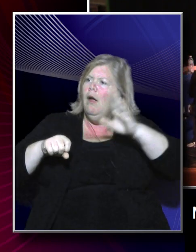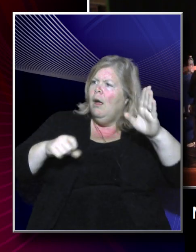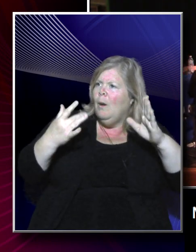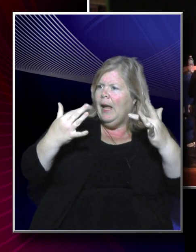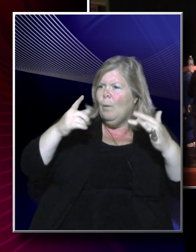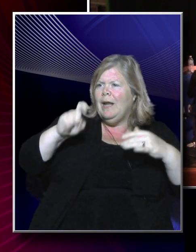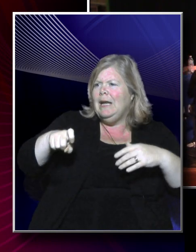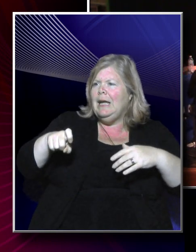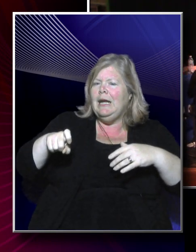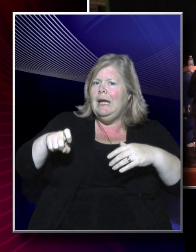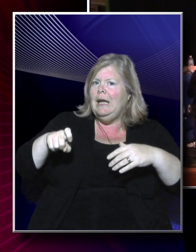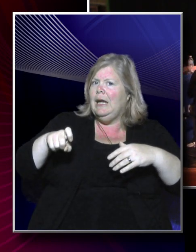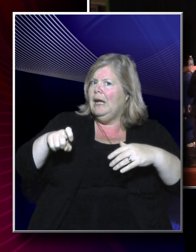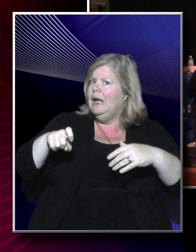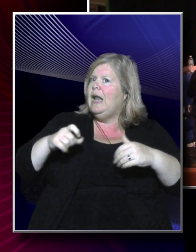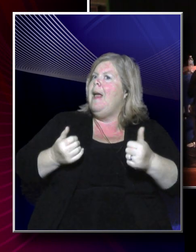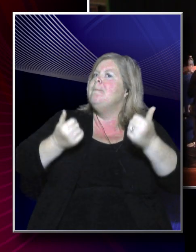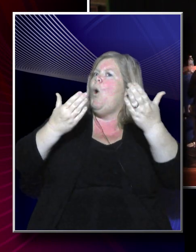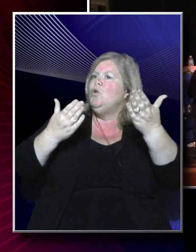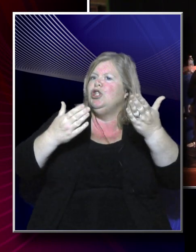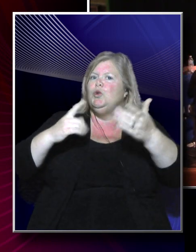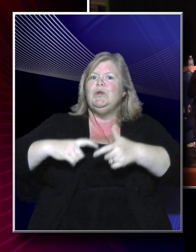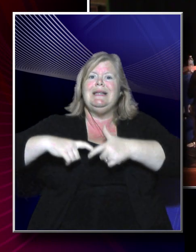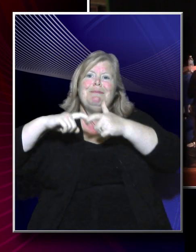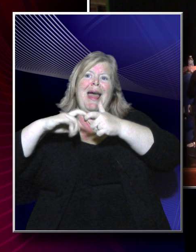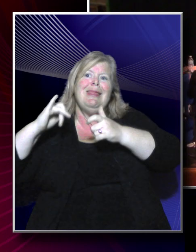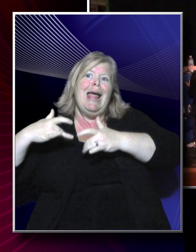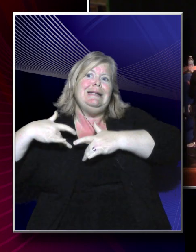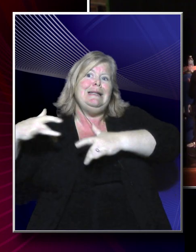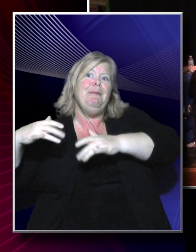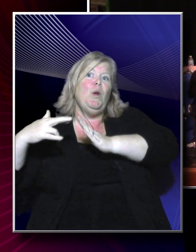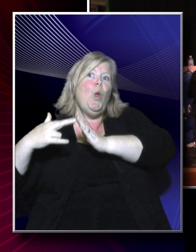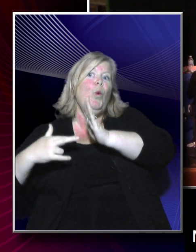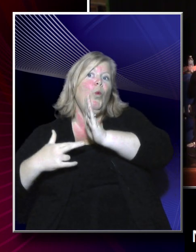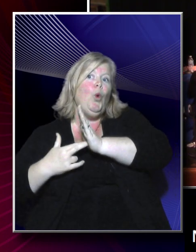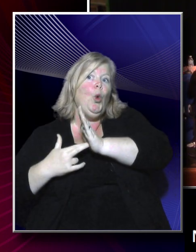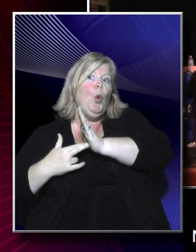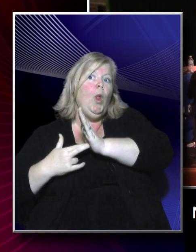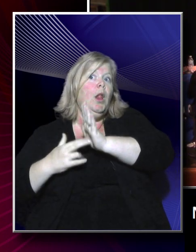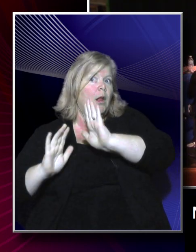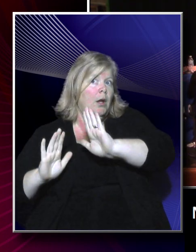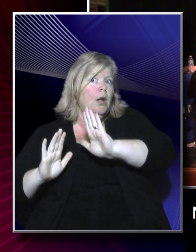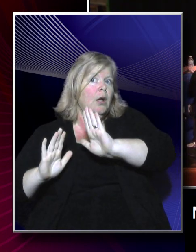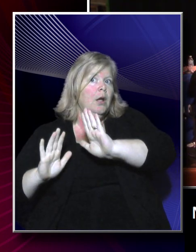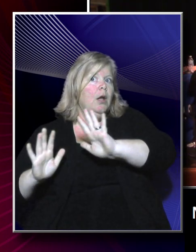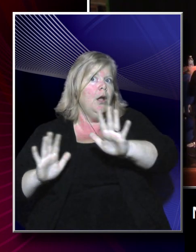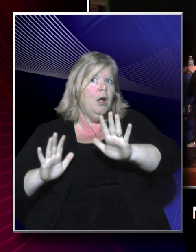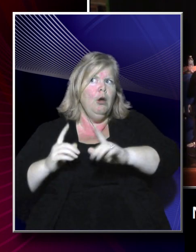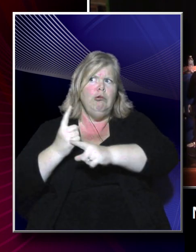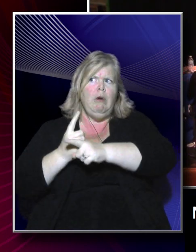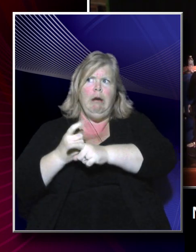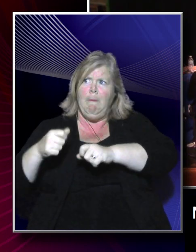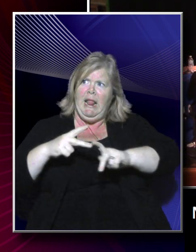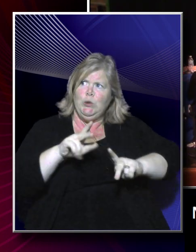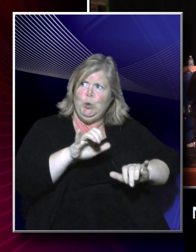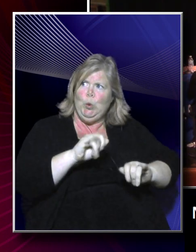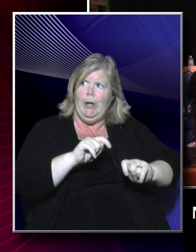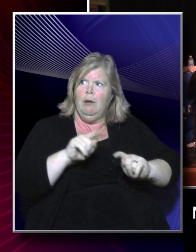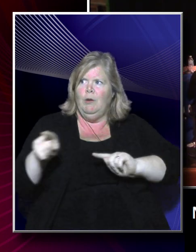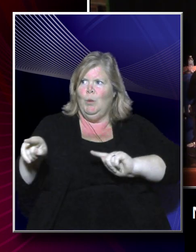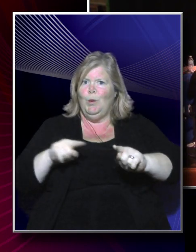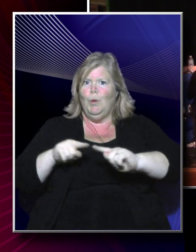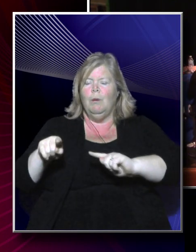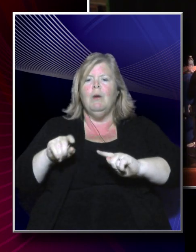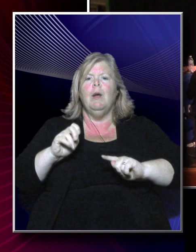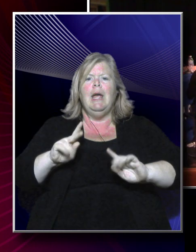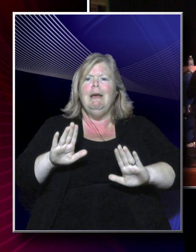our normal rule. That is correct. Oh, Correct. okay, sorry. I'll let you do that one. Go ahead. I'm